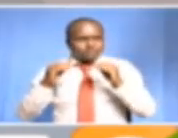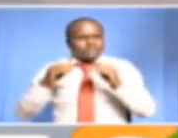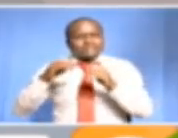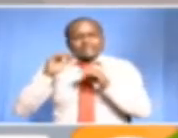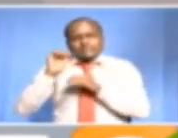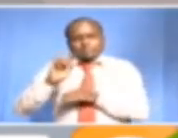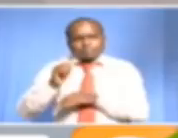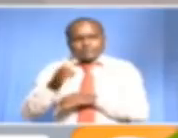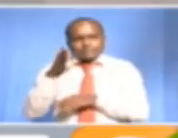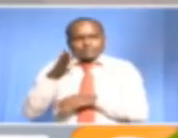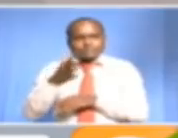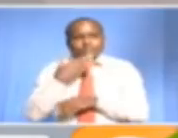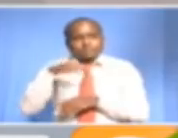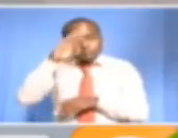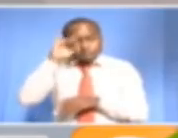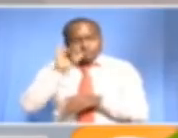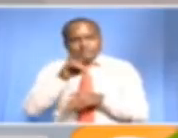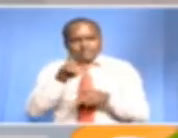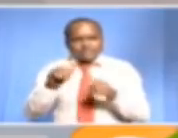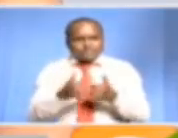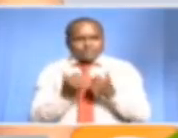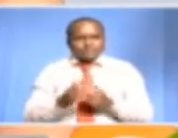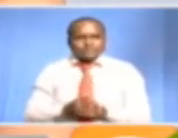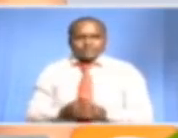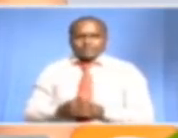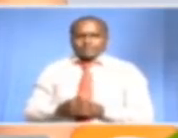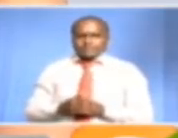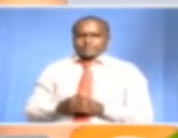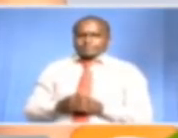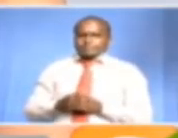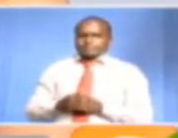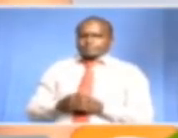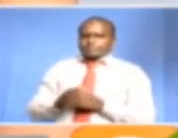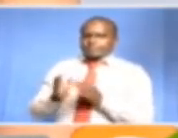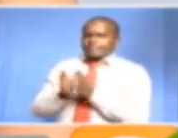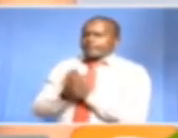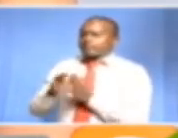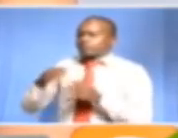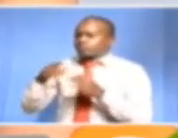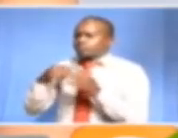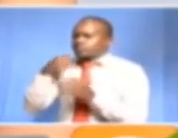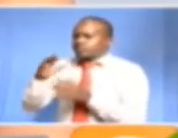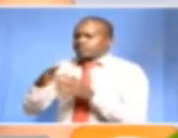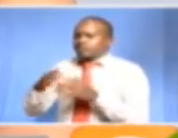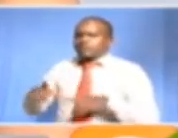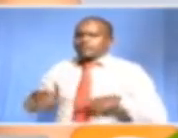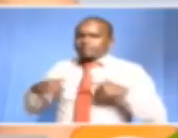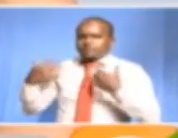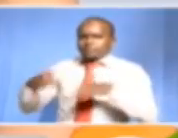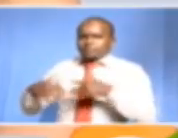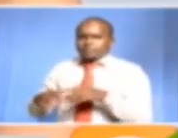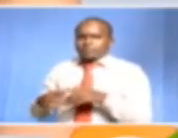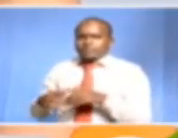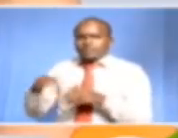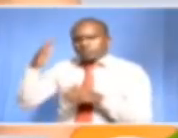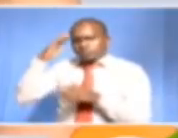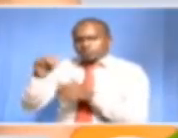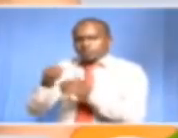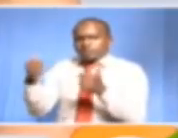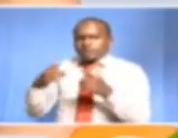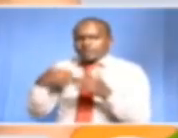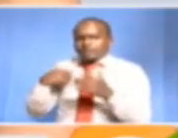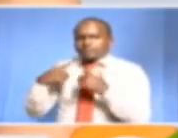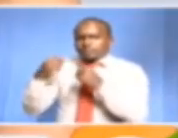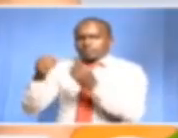really unfortunate that this is happening. And you mentioned how precious life is. You know that all too well, absolutely, having gone through a